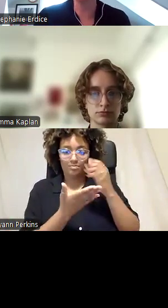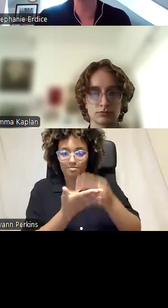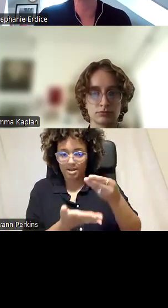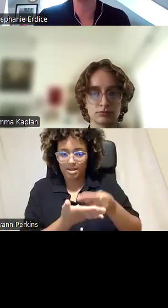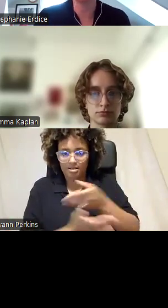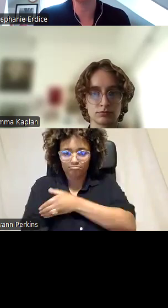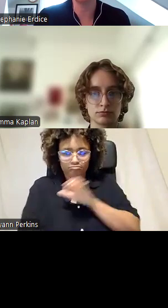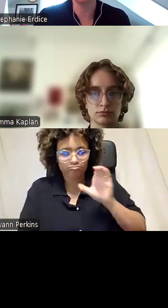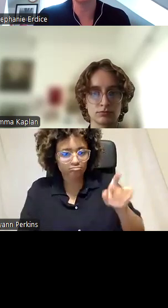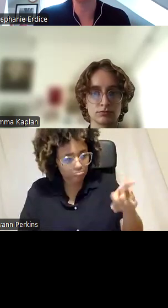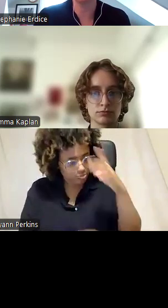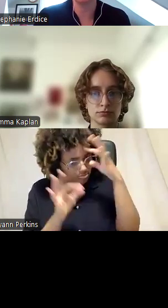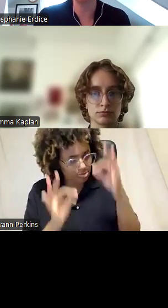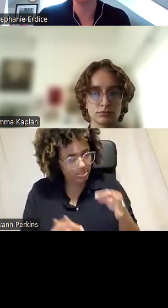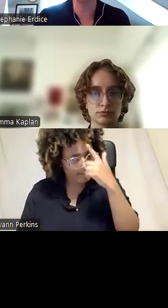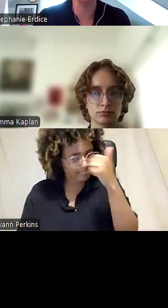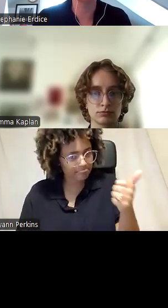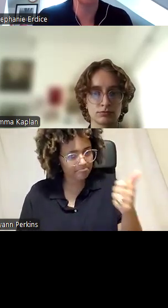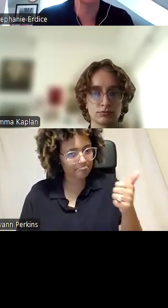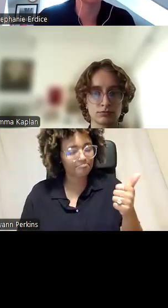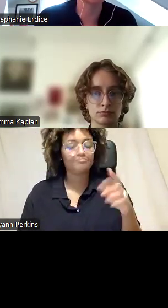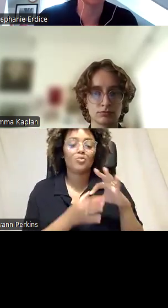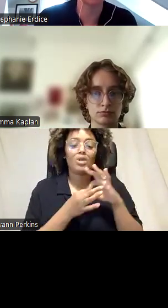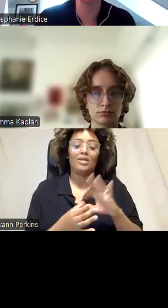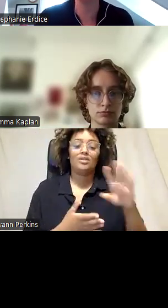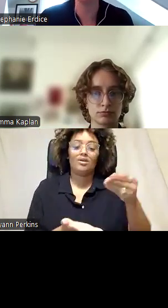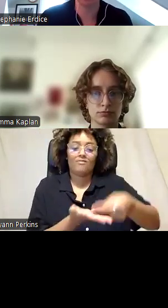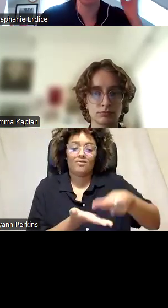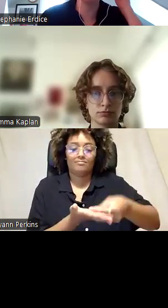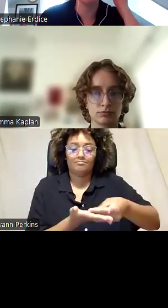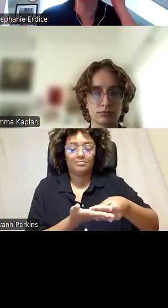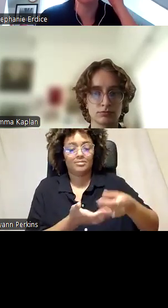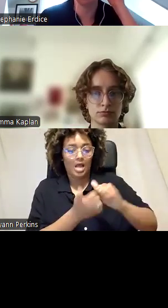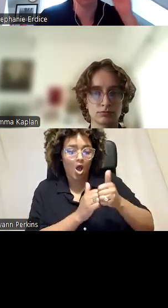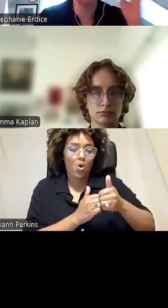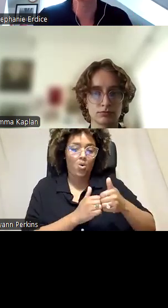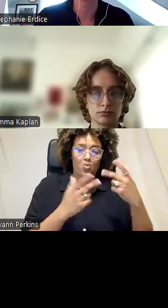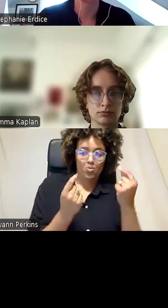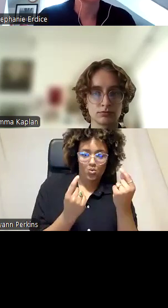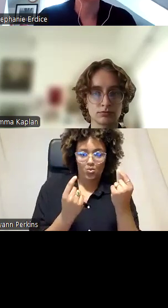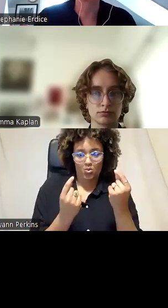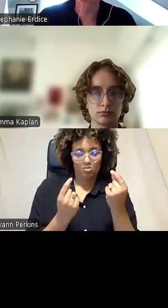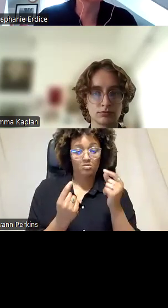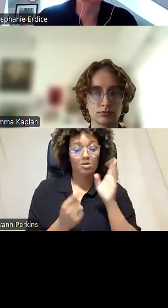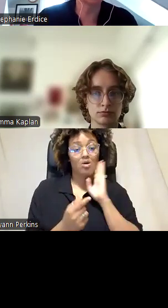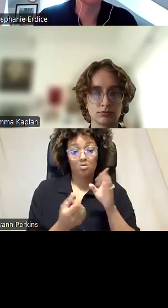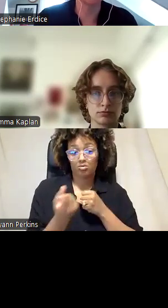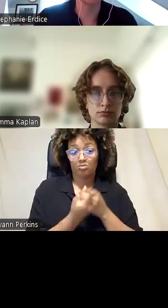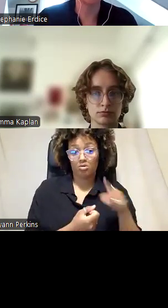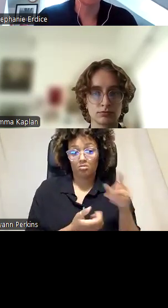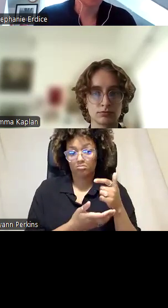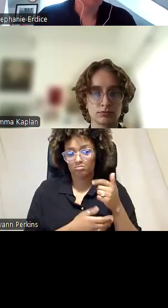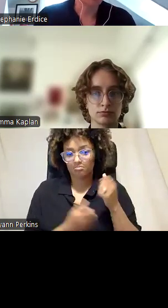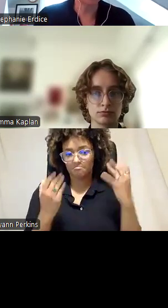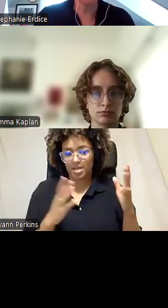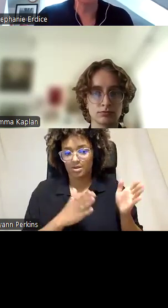to make the decisions that they need to make about their own finances that may help them in many, many ways. So to get